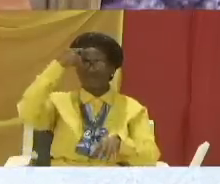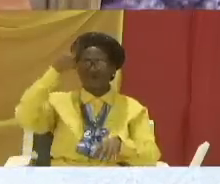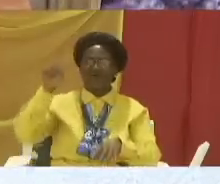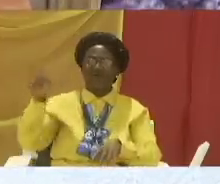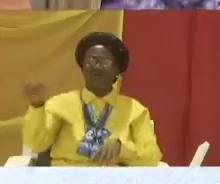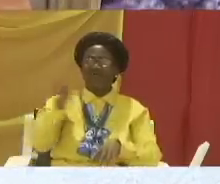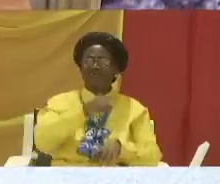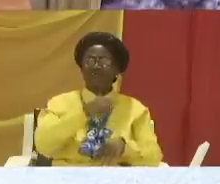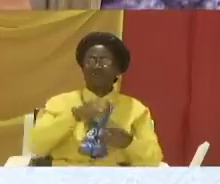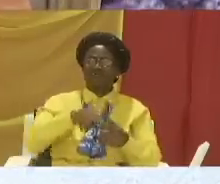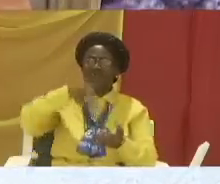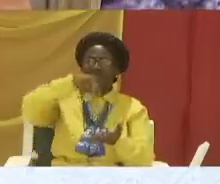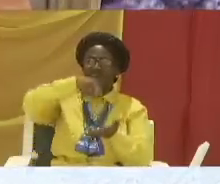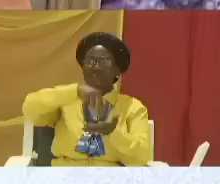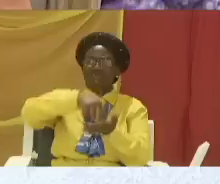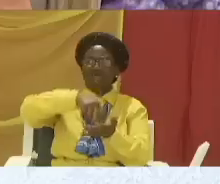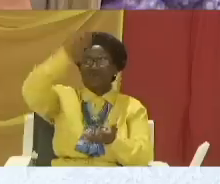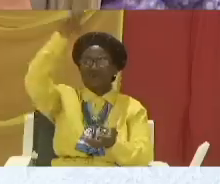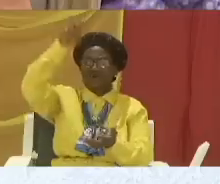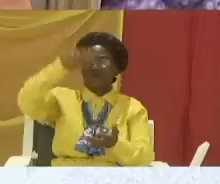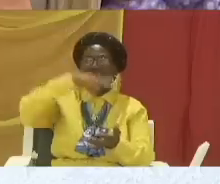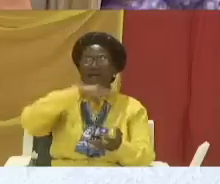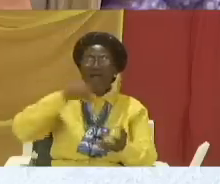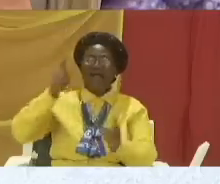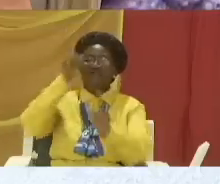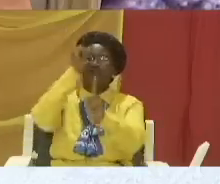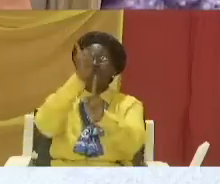to stand up and just praise God.